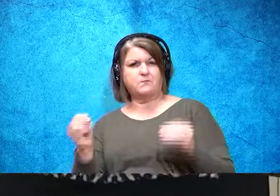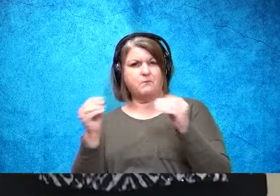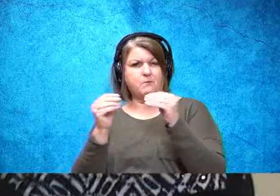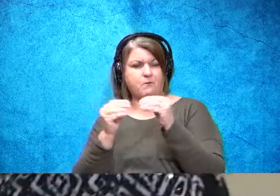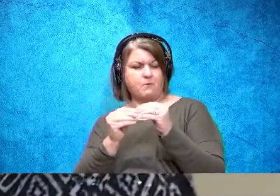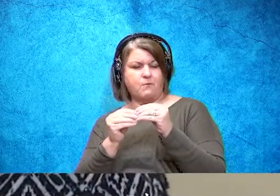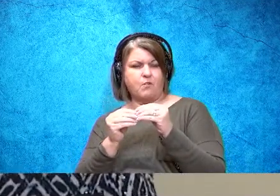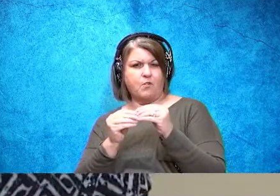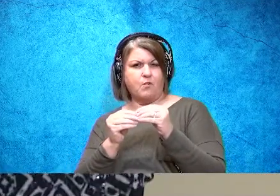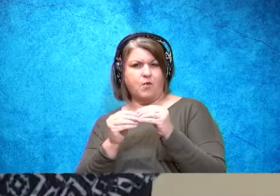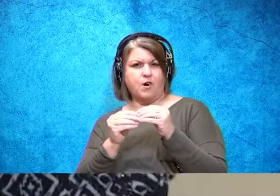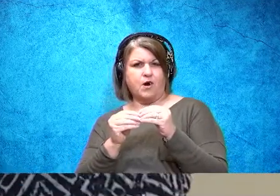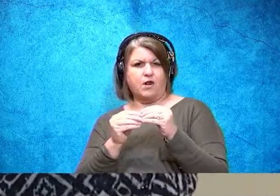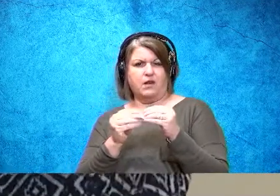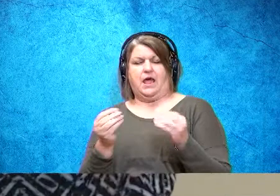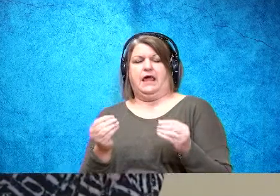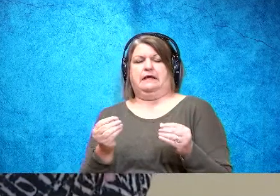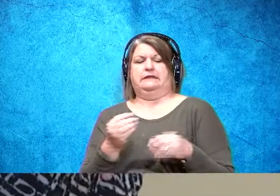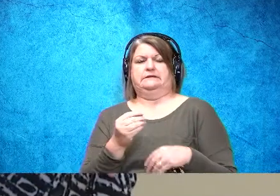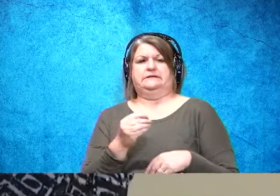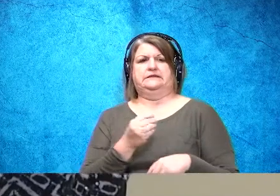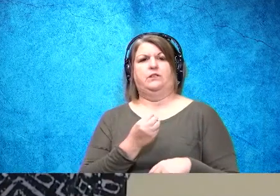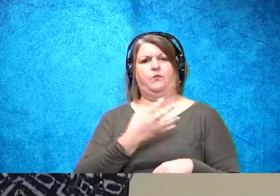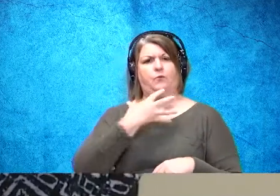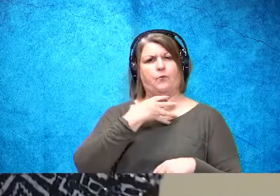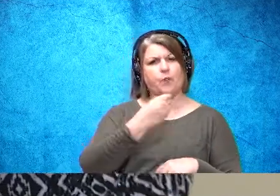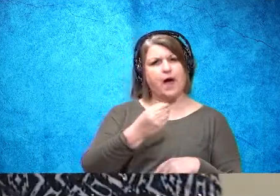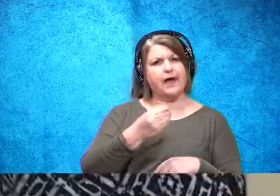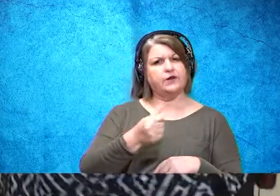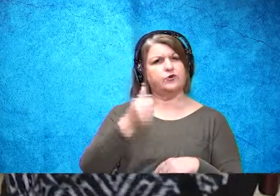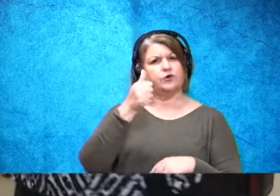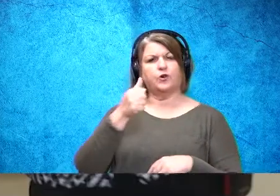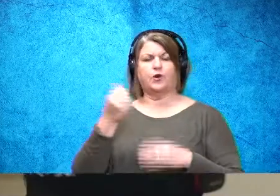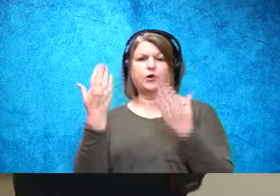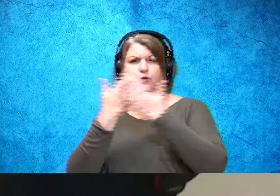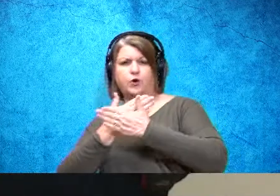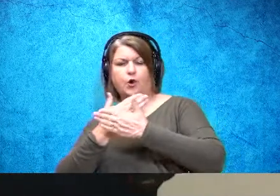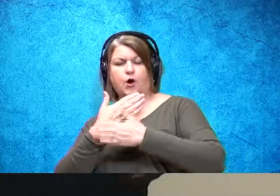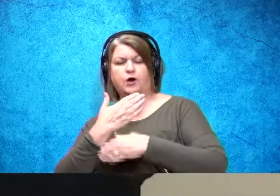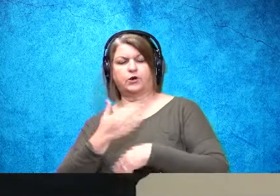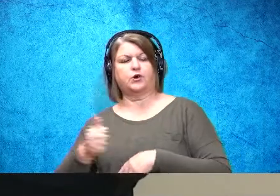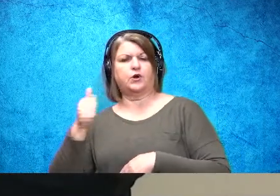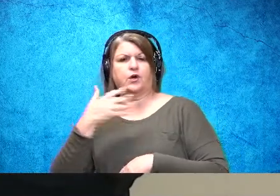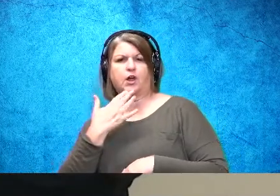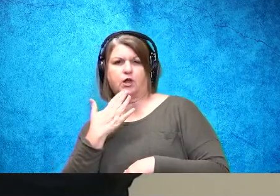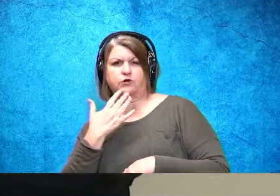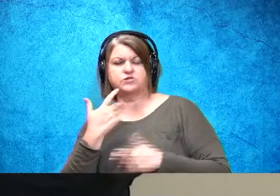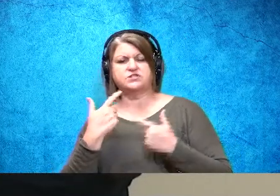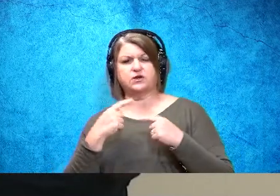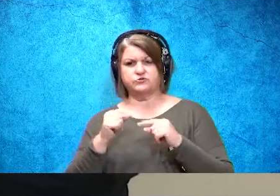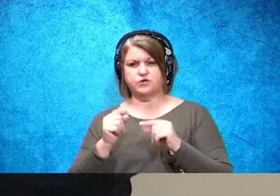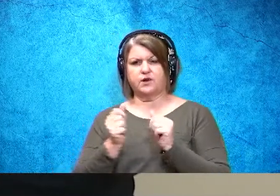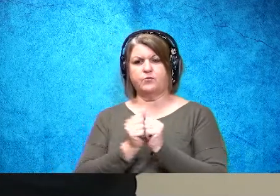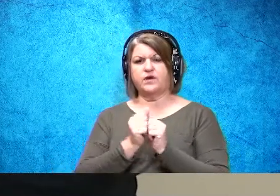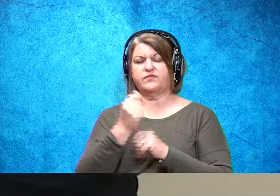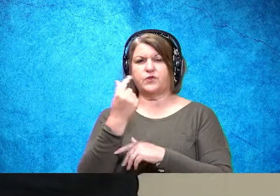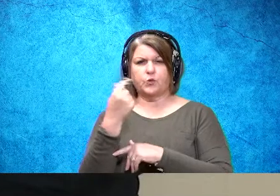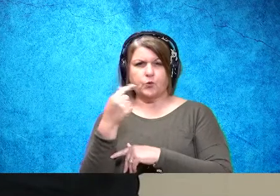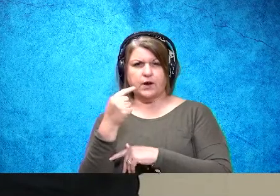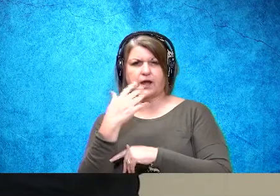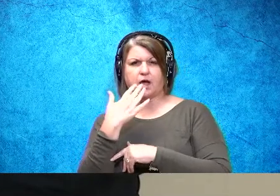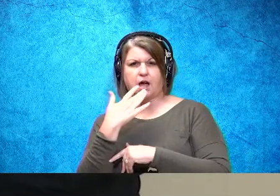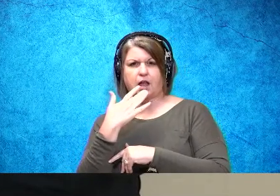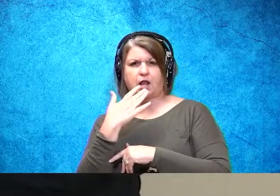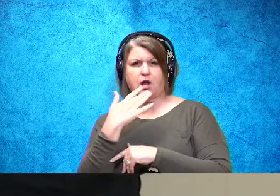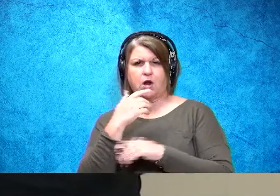try to add light and dark. So I think I'll try that with this green crayon. Maybe I'll press down hard to get